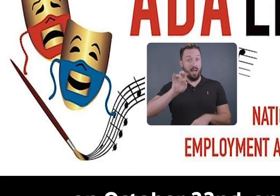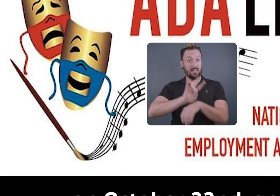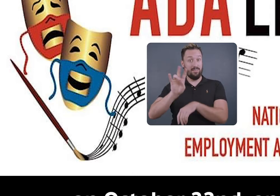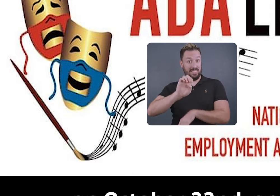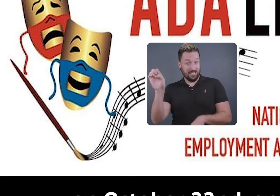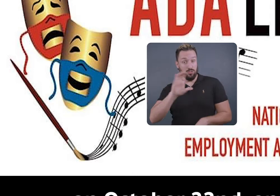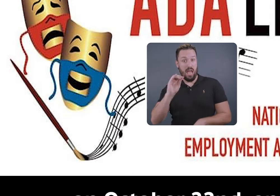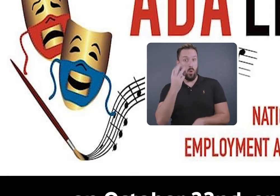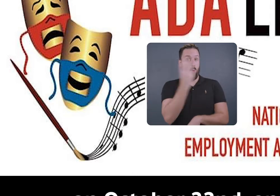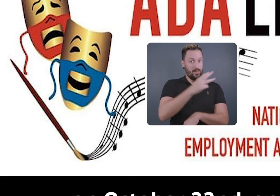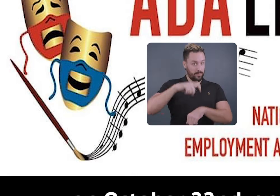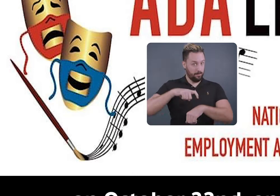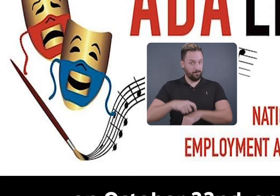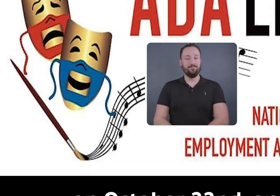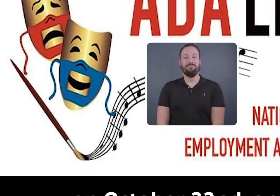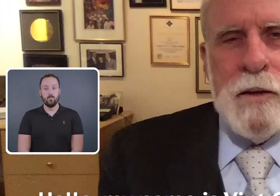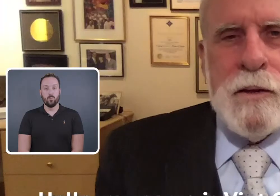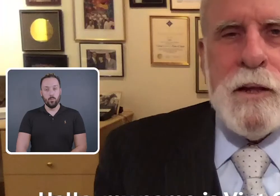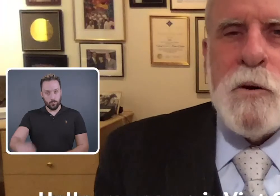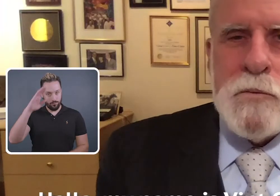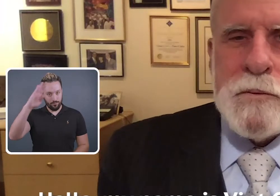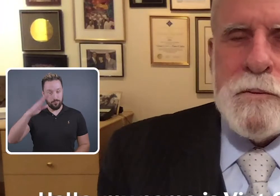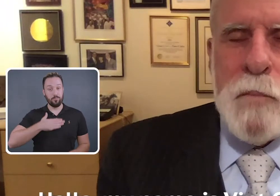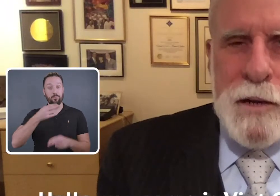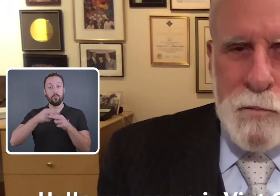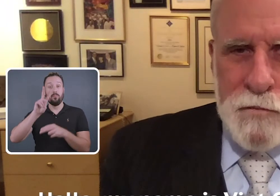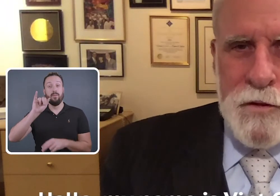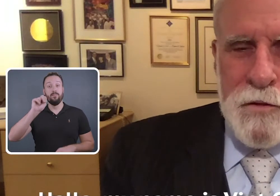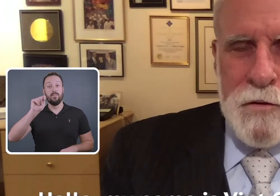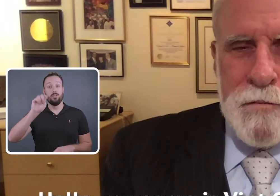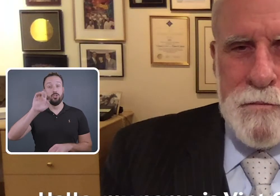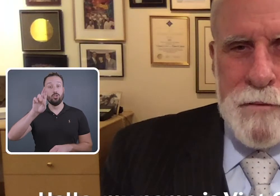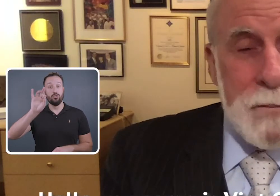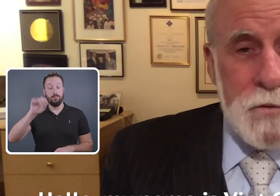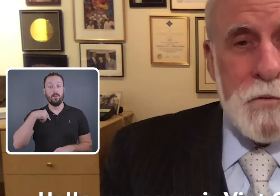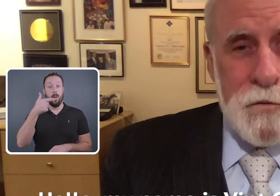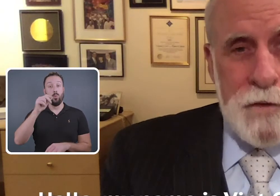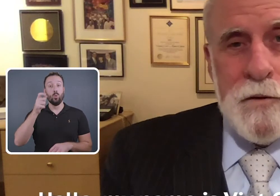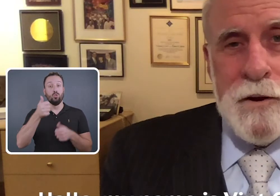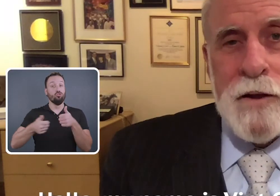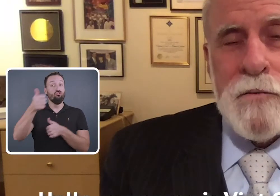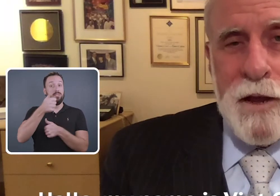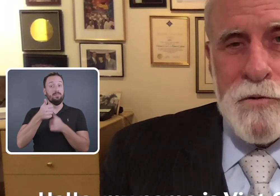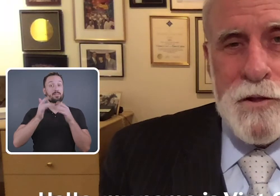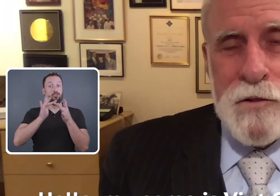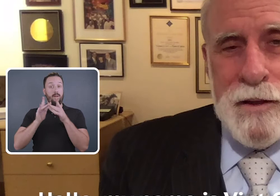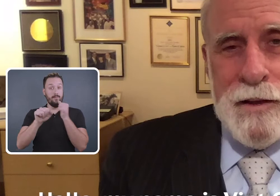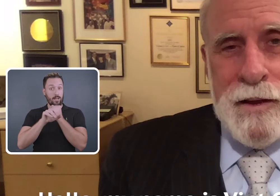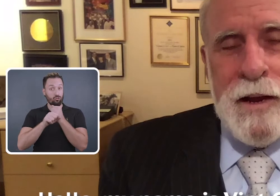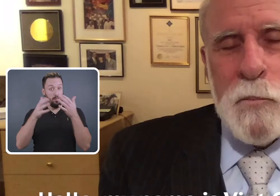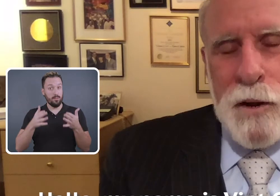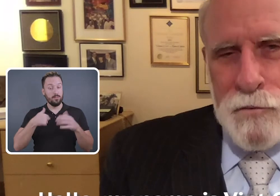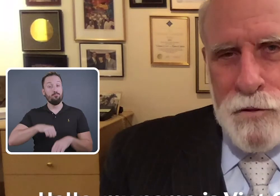7 p.m. Eastern and 7 p.m. Pacific Time. Hello, my name is Vince Cerf. I'm Google's chief internet evangelist,